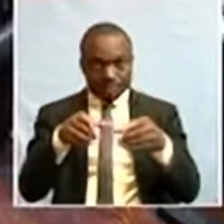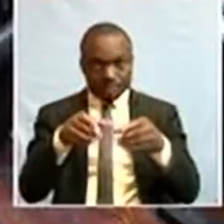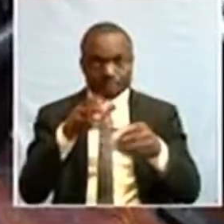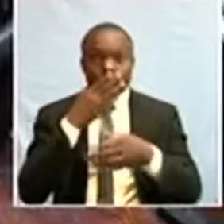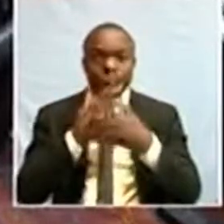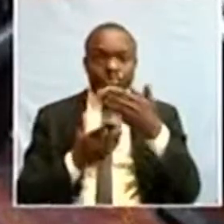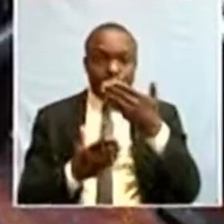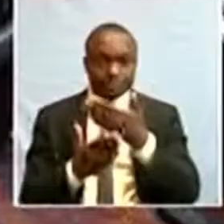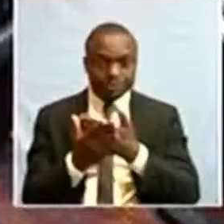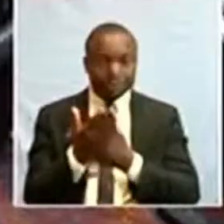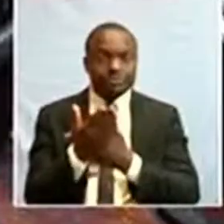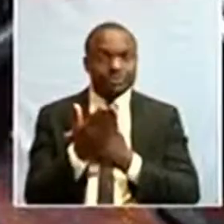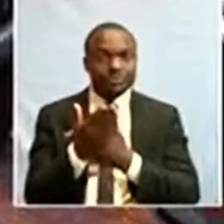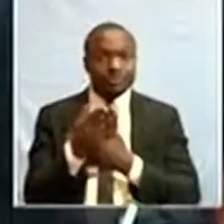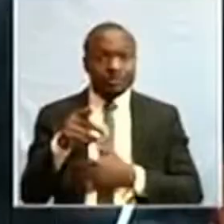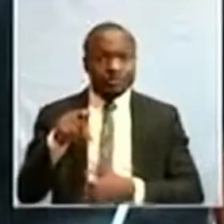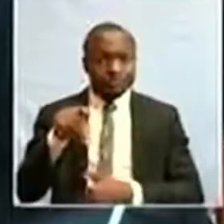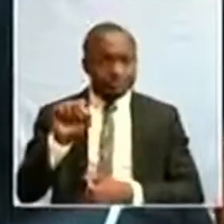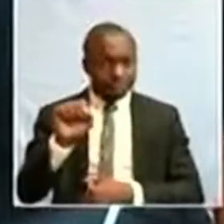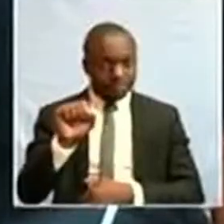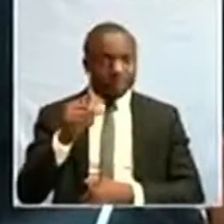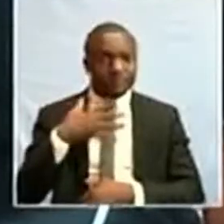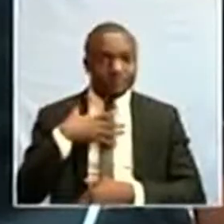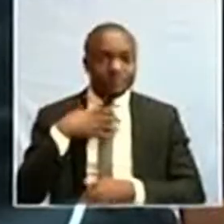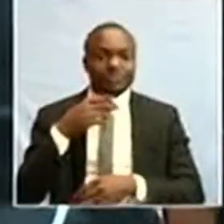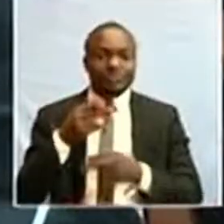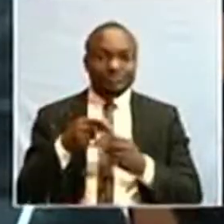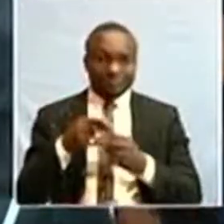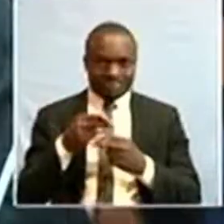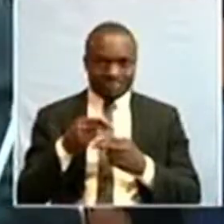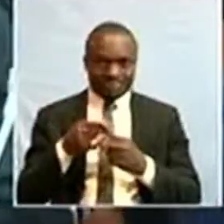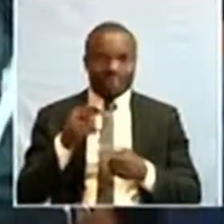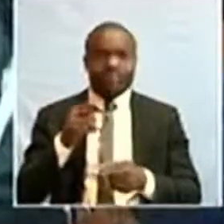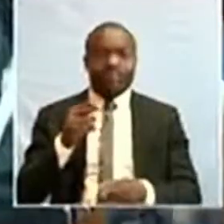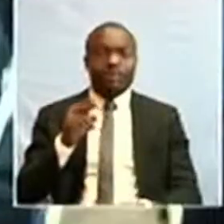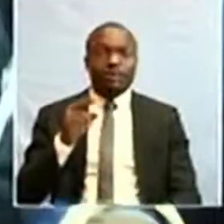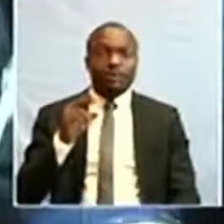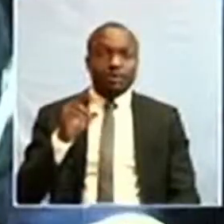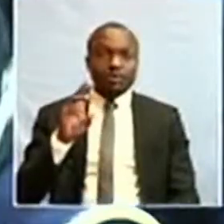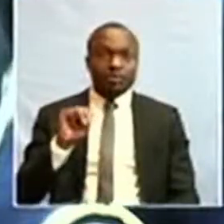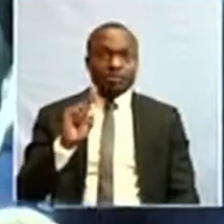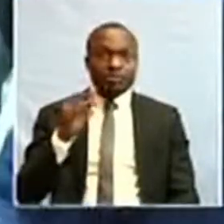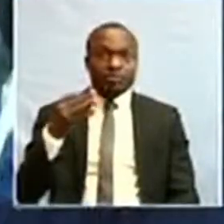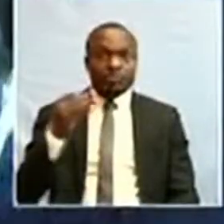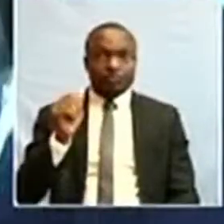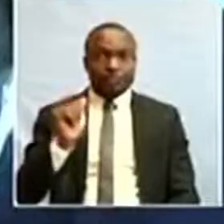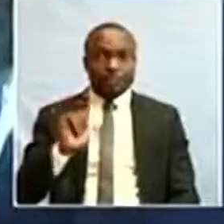Good morning, Controlling Officer and your team. I'm Likando Muthalali, nominated Member of Parliament. You are most welcome.